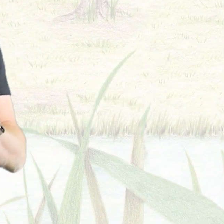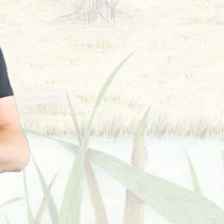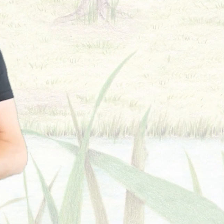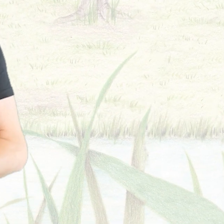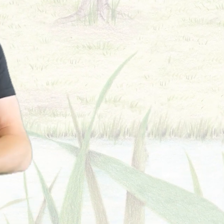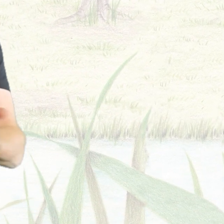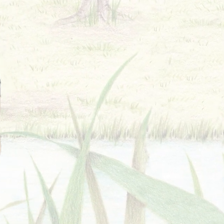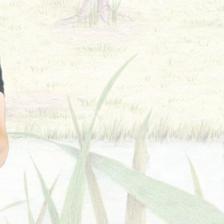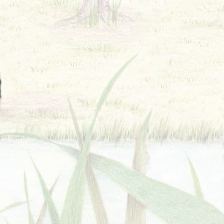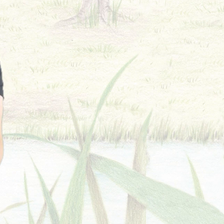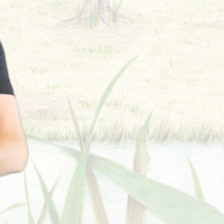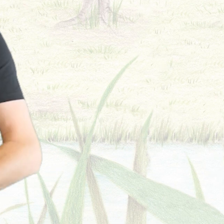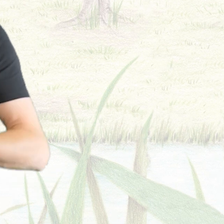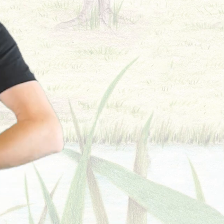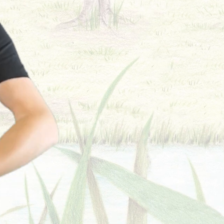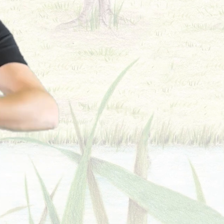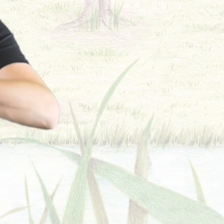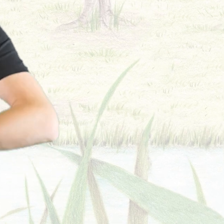I hope that you've enjoyed our story.